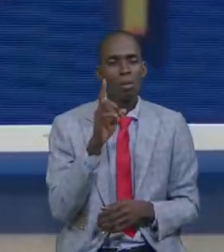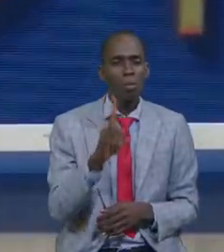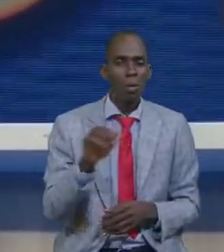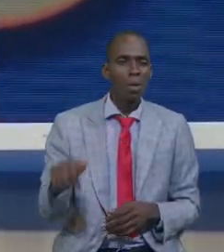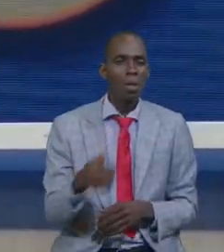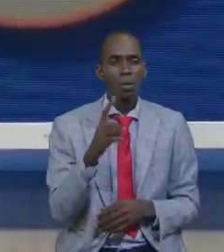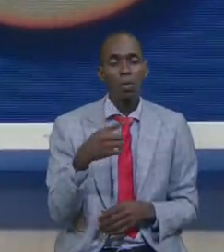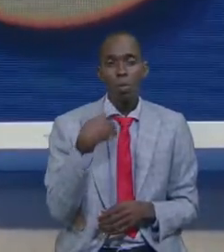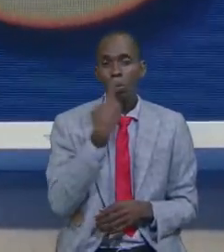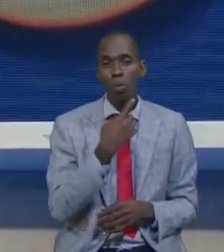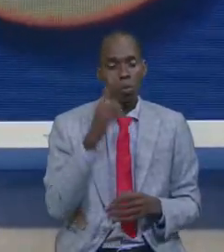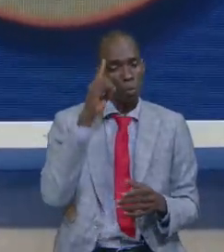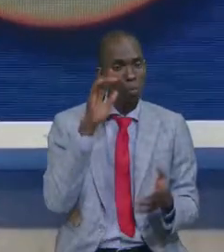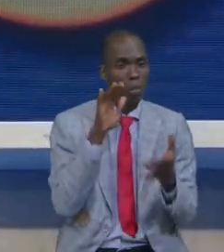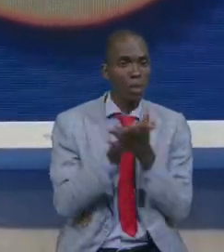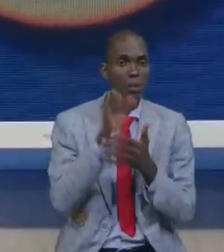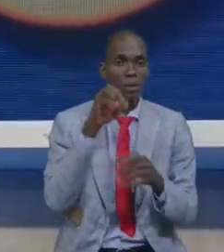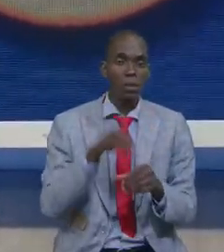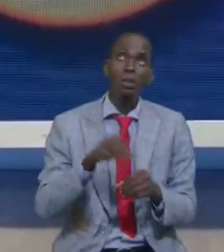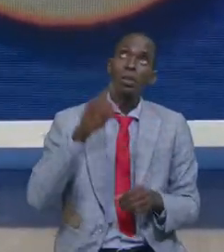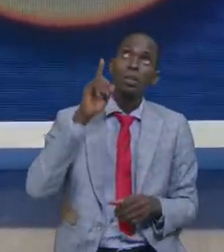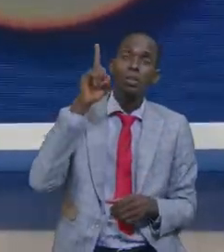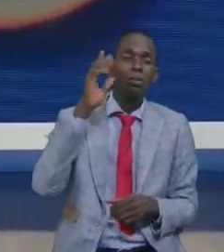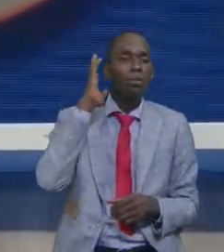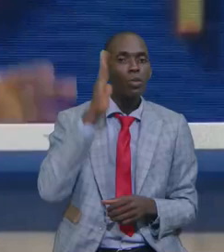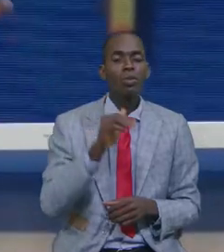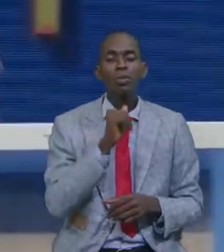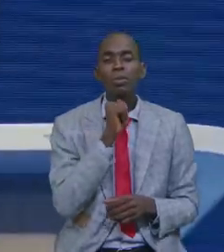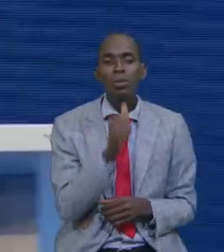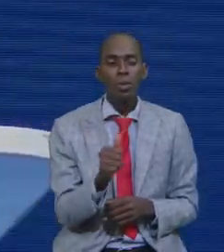whosoever believes in him